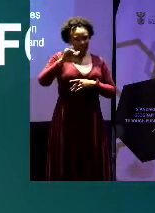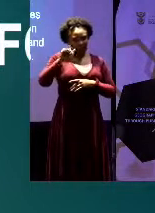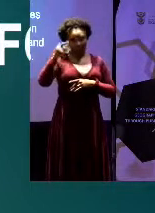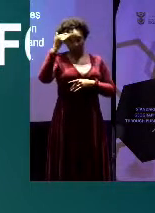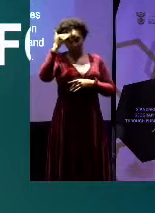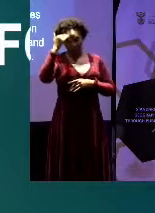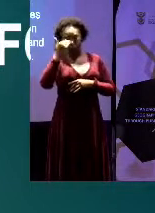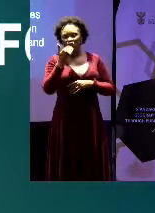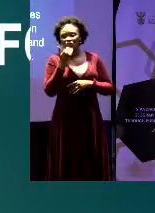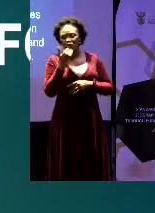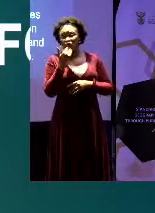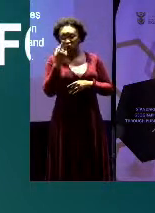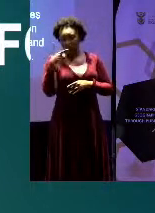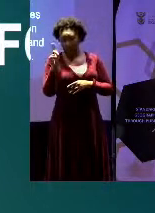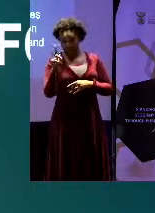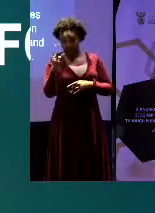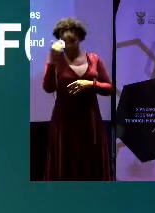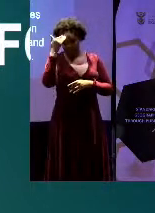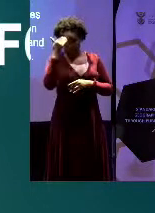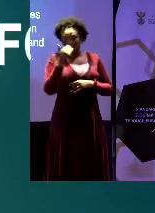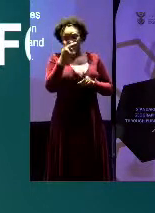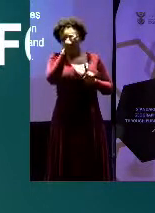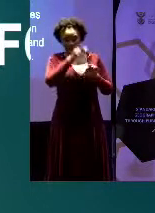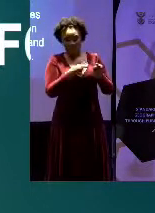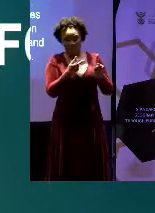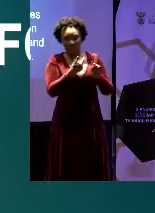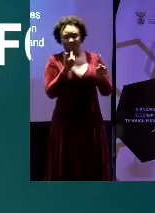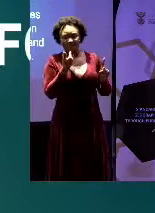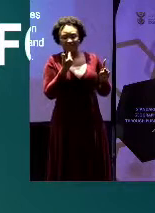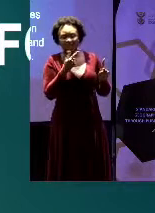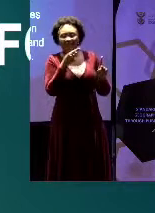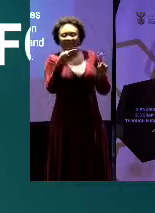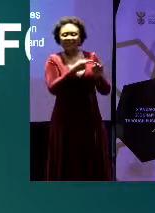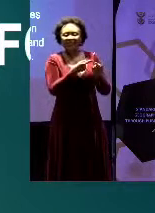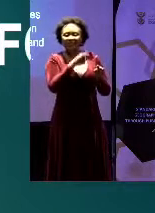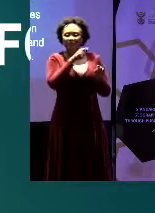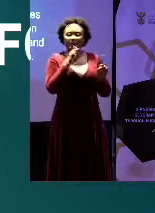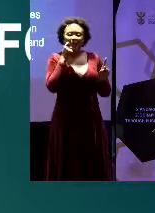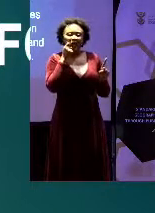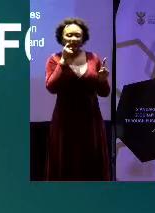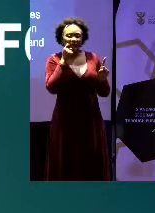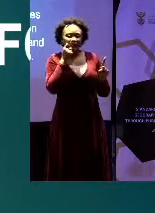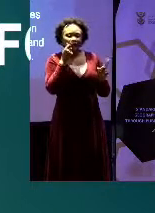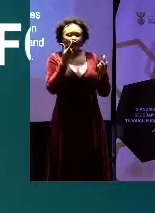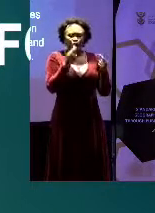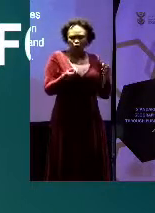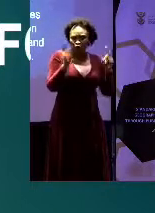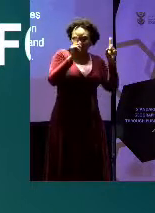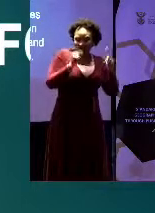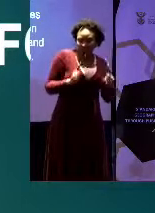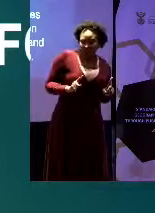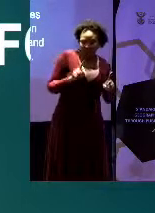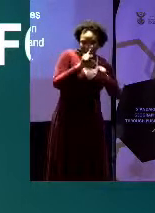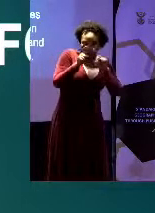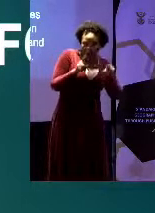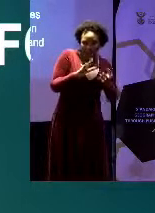right? You all who know about it. The man who deals with spatial queries and